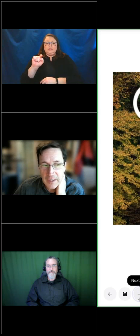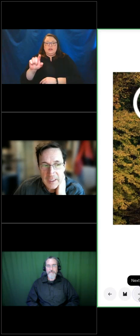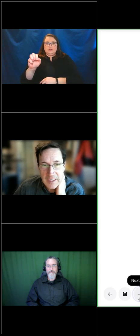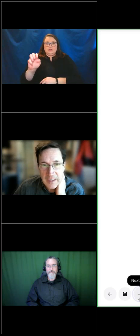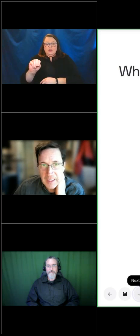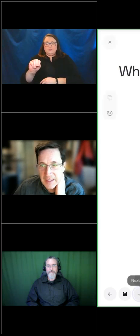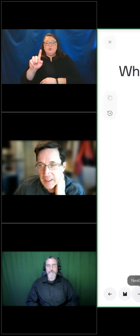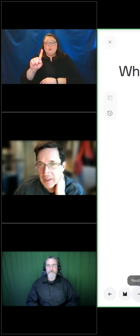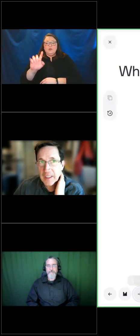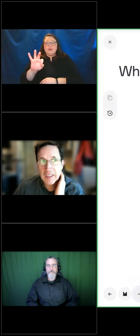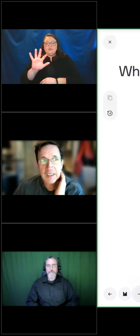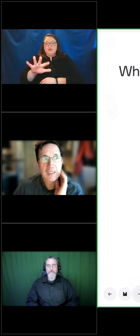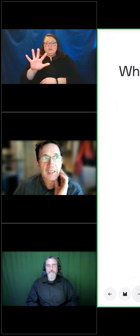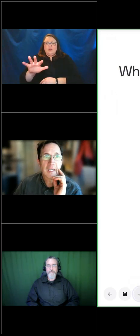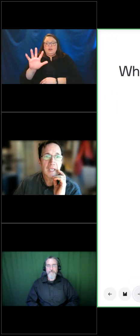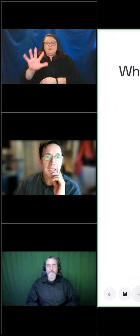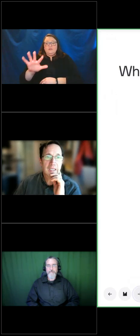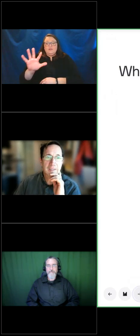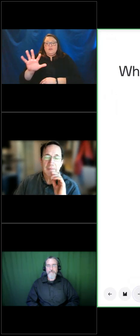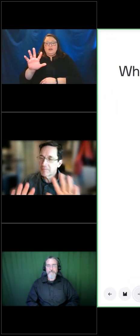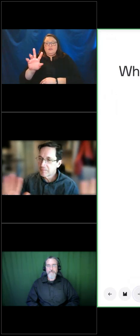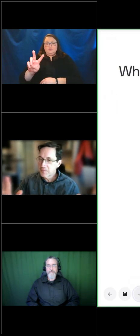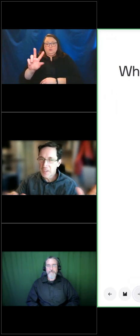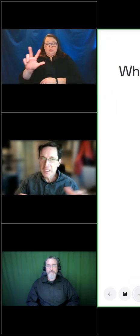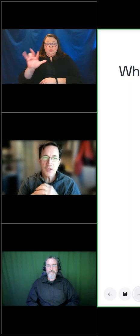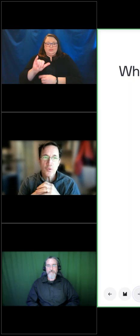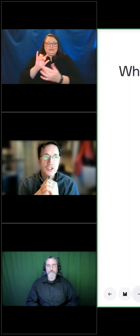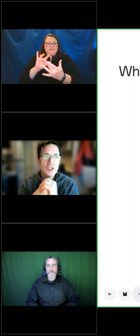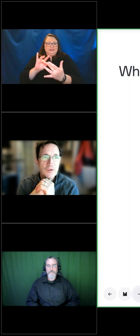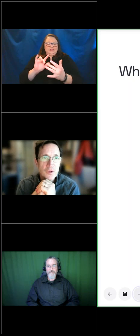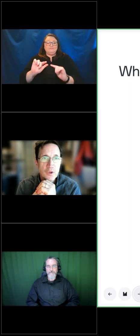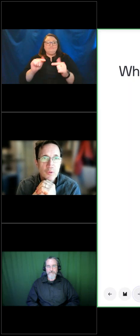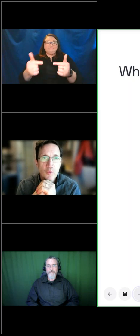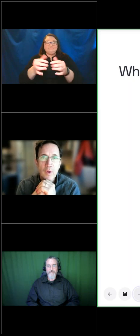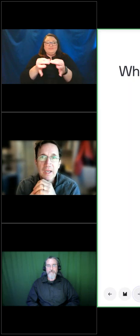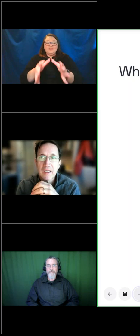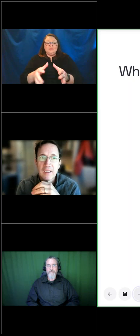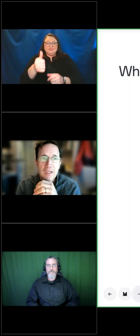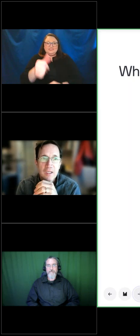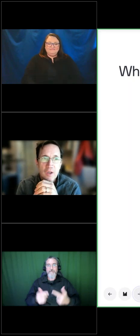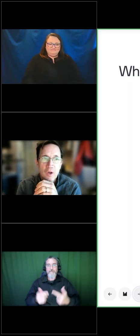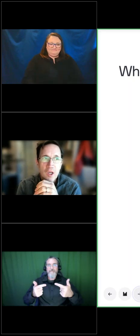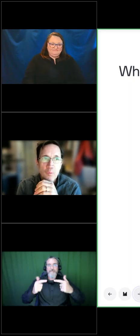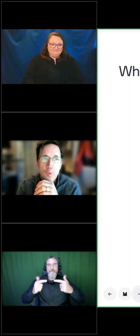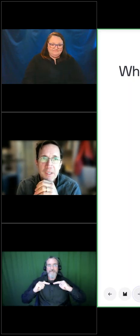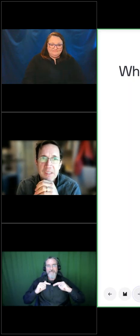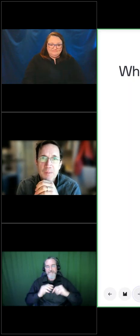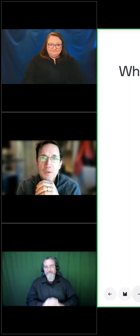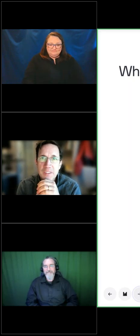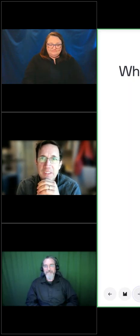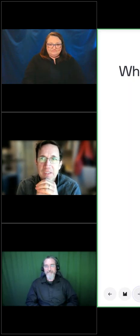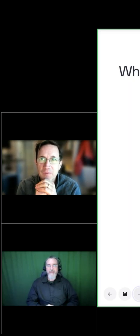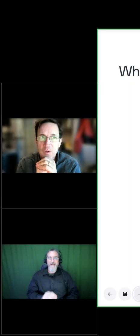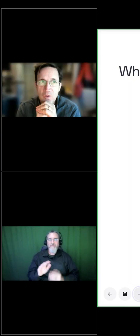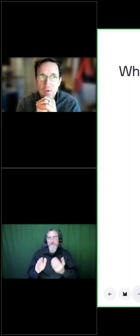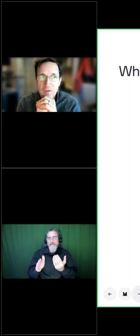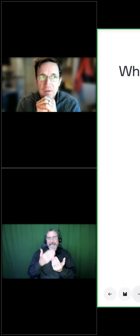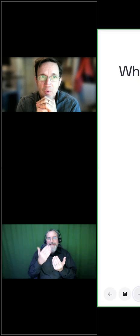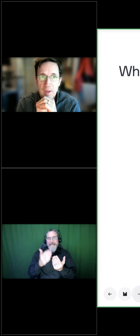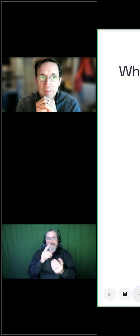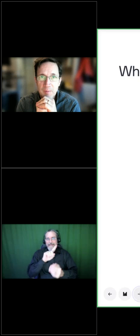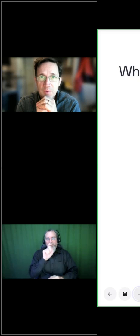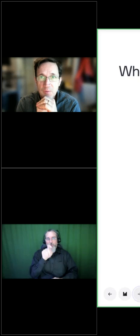19555523 is the link. And easy question, if you could rank what is the most